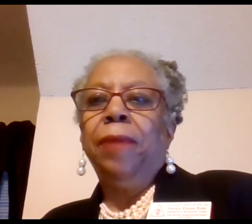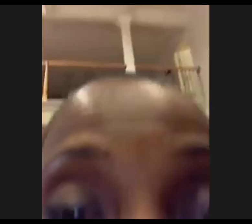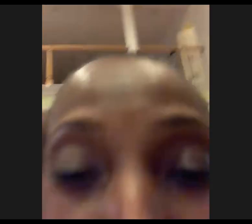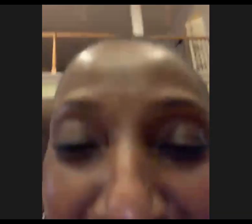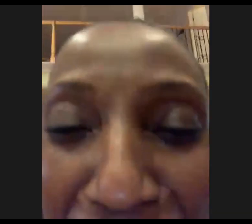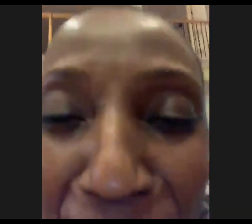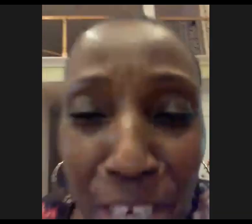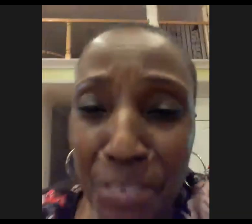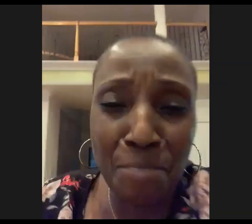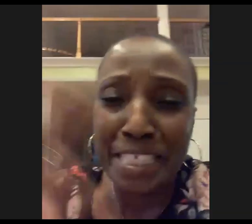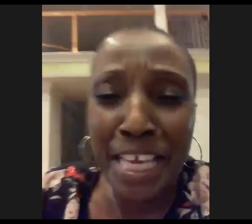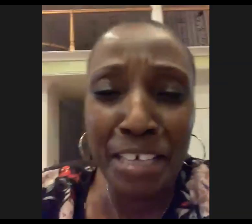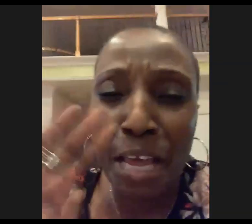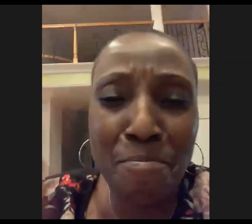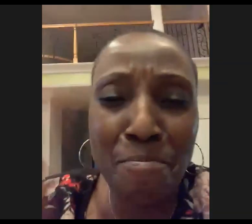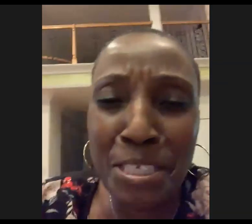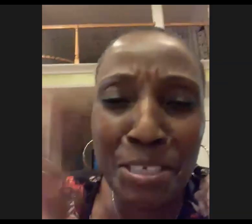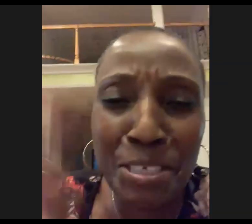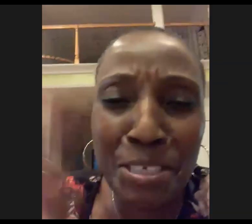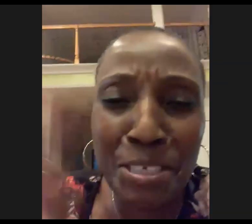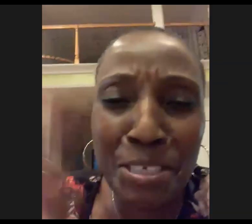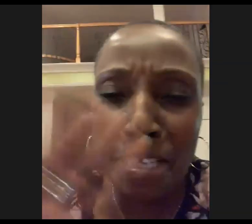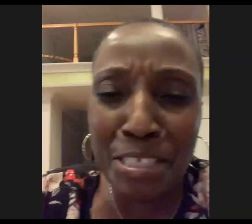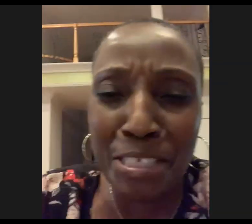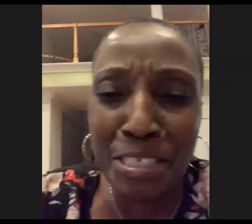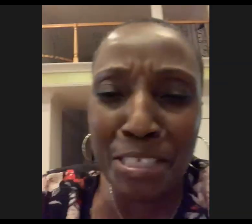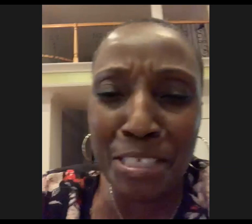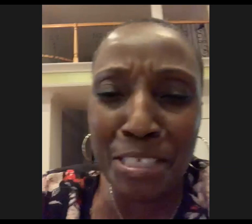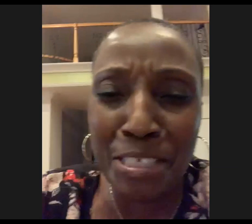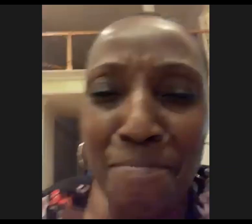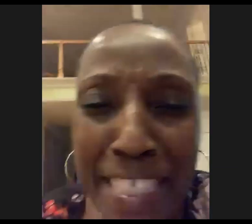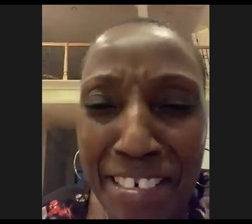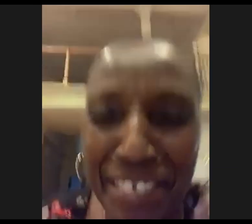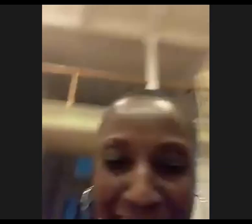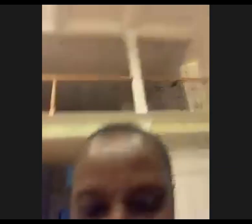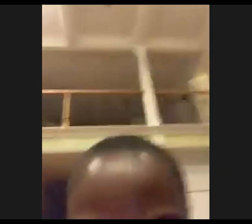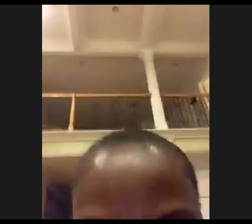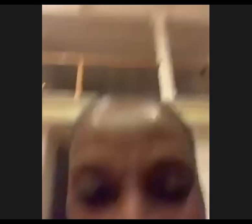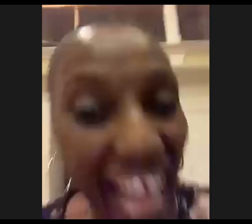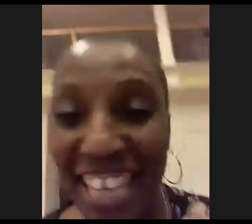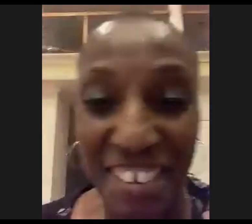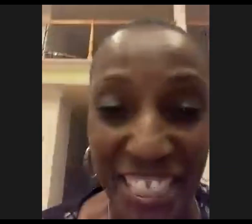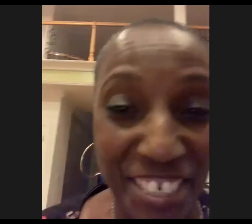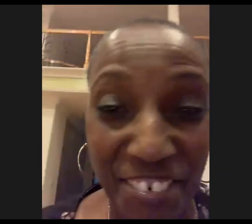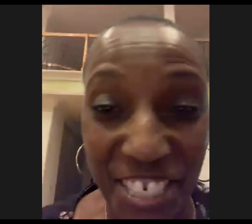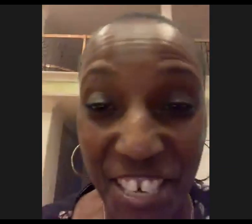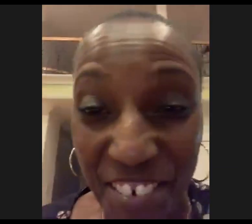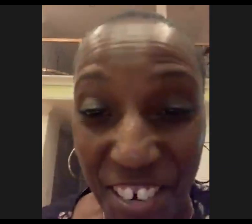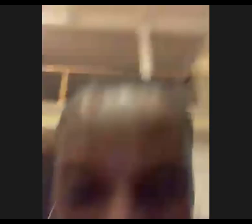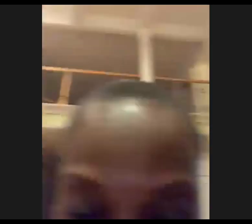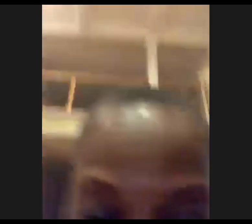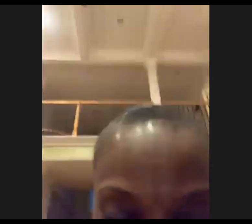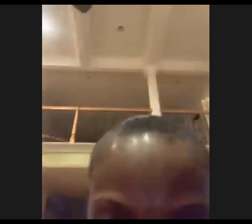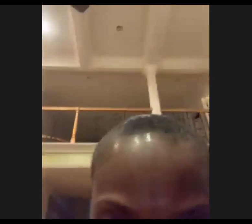All right, I just wanted to say hello to Miss Hill. I miss her so much from my school. Hey, Miss Hill. I had no idea you were a